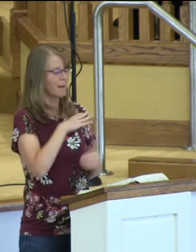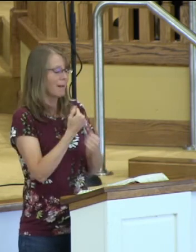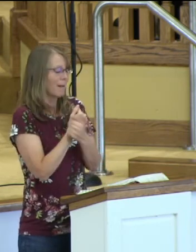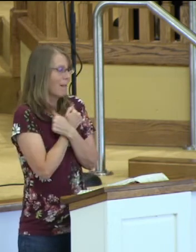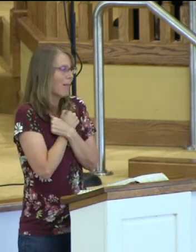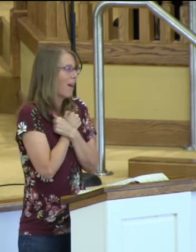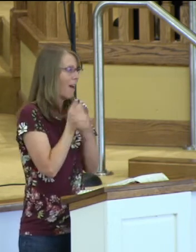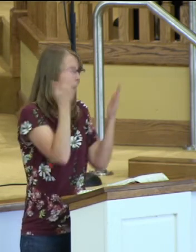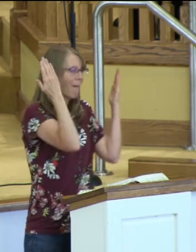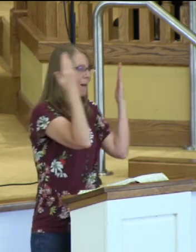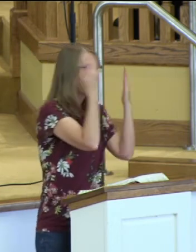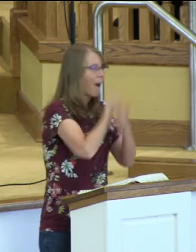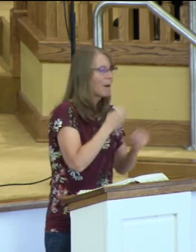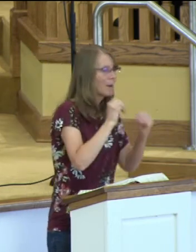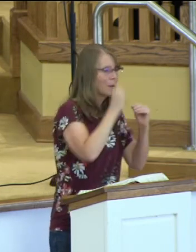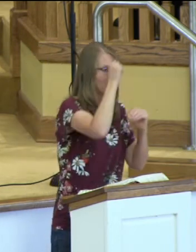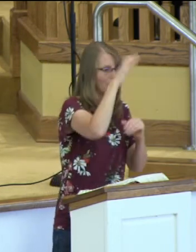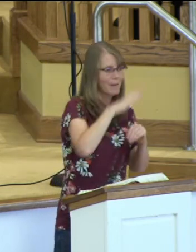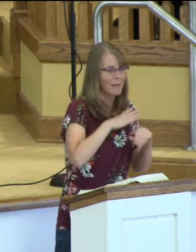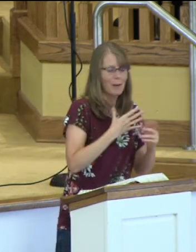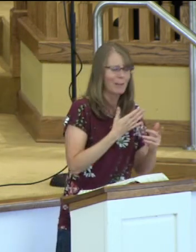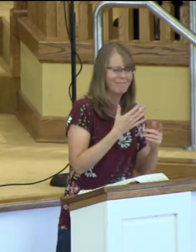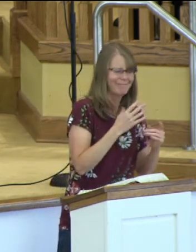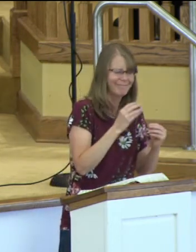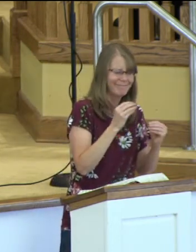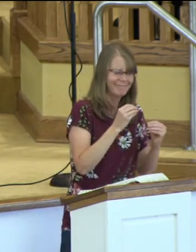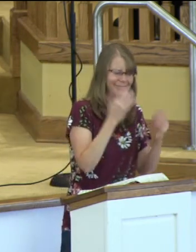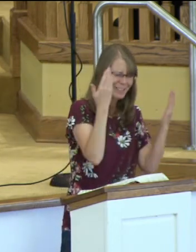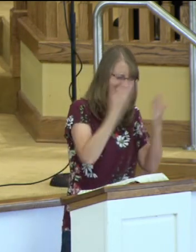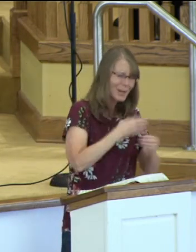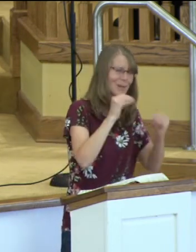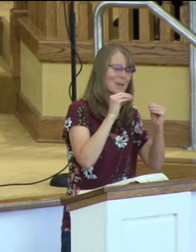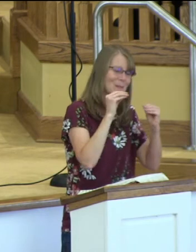their deeds are evil.